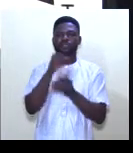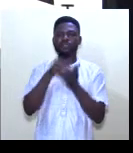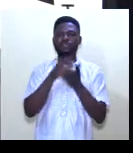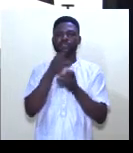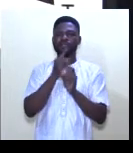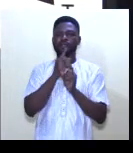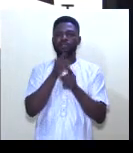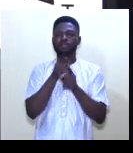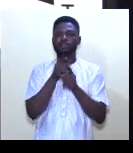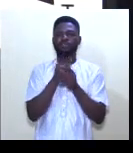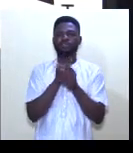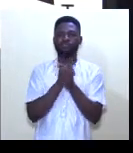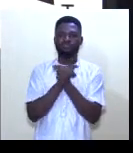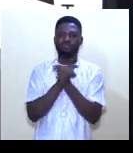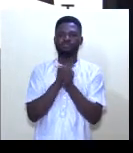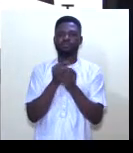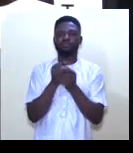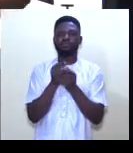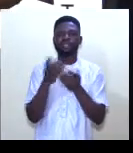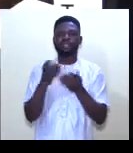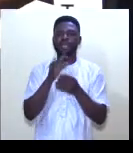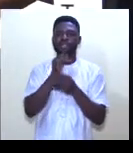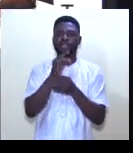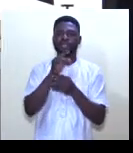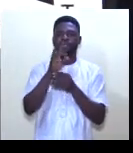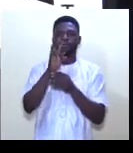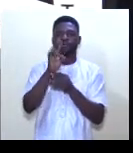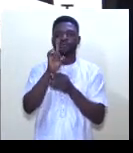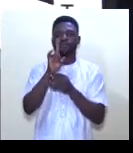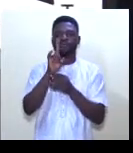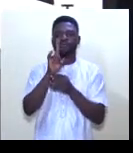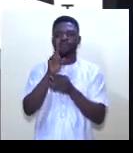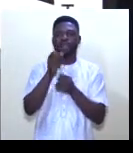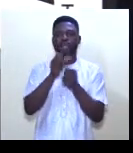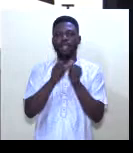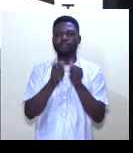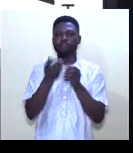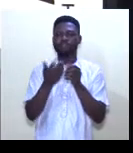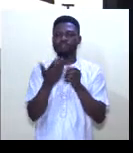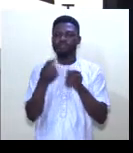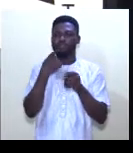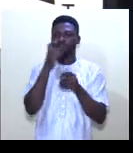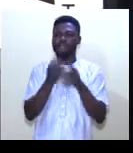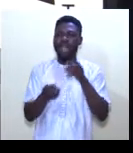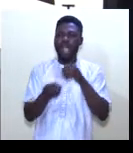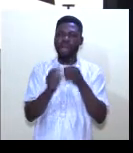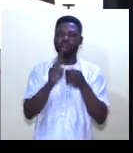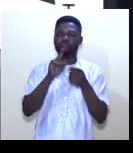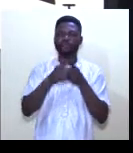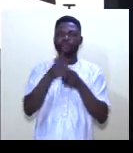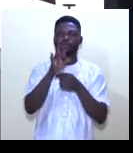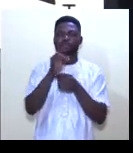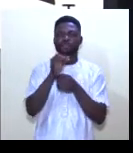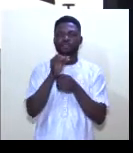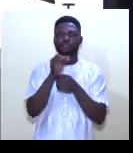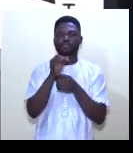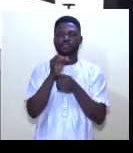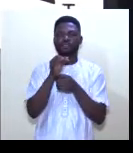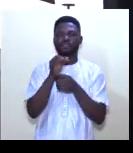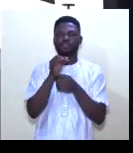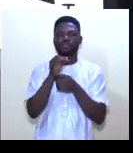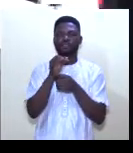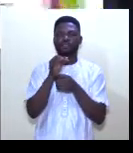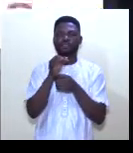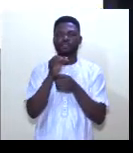degrees. This is the answer. So here is 71. Everything must add up to 180. Moving